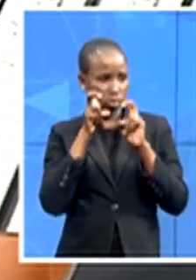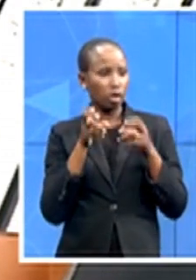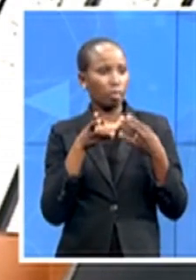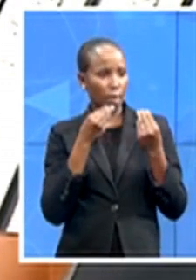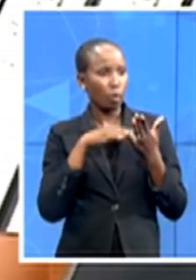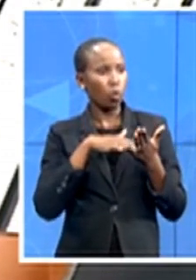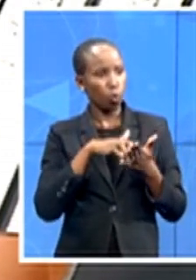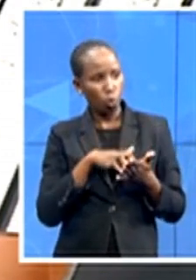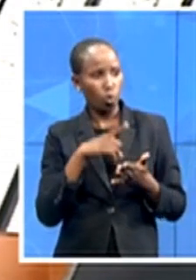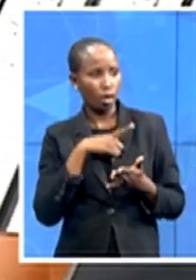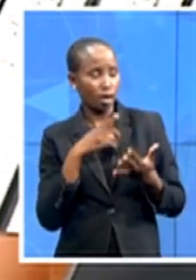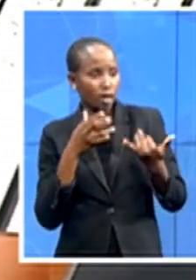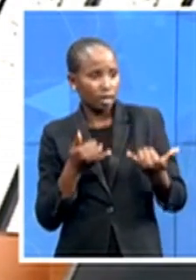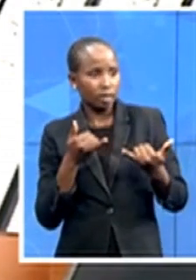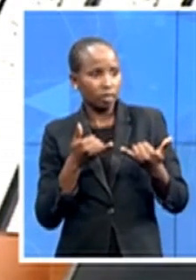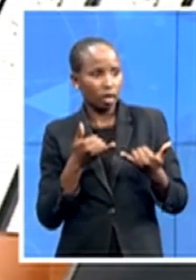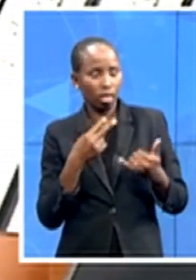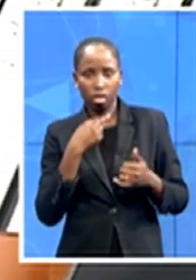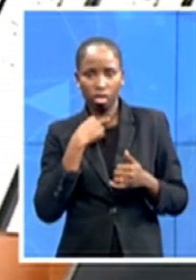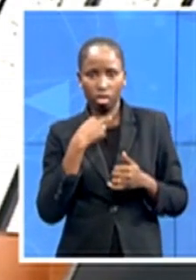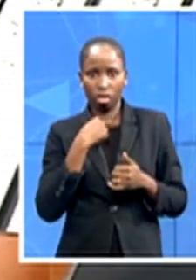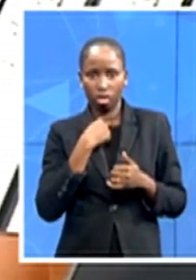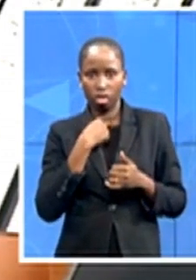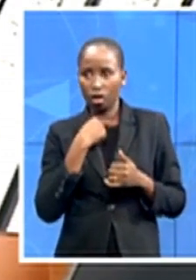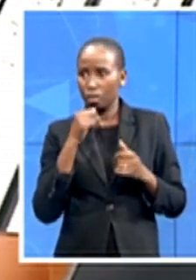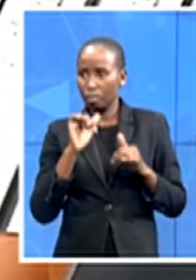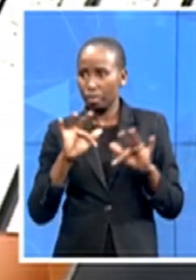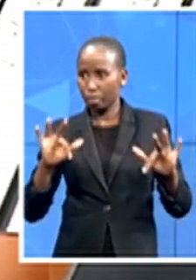those involved in corruption and state capture.